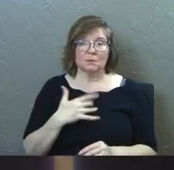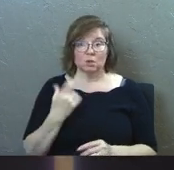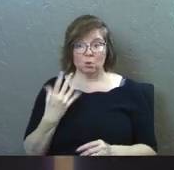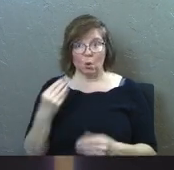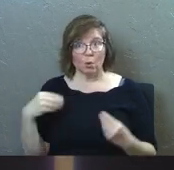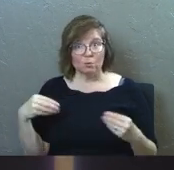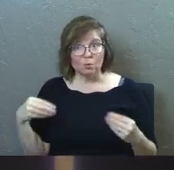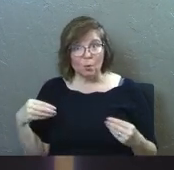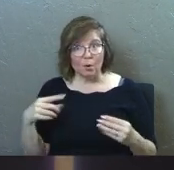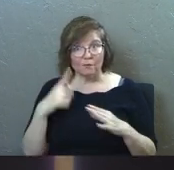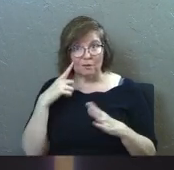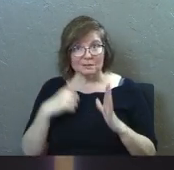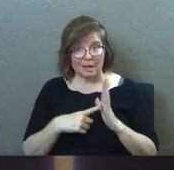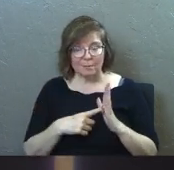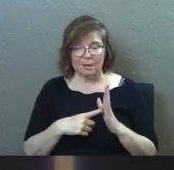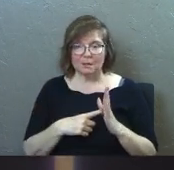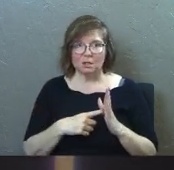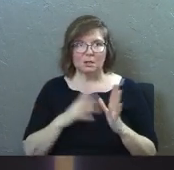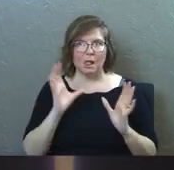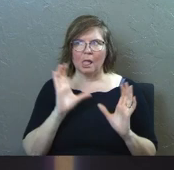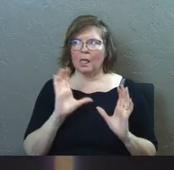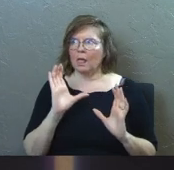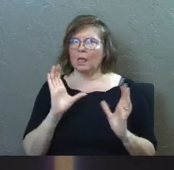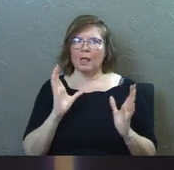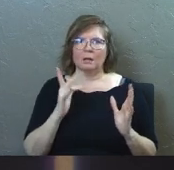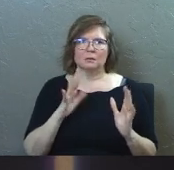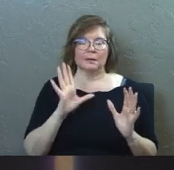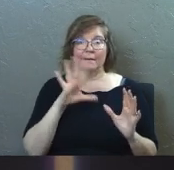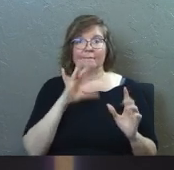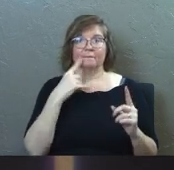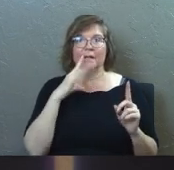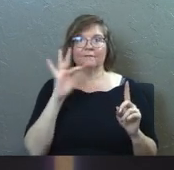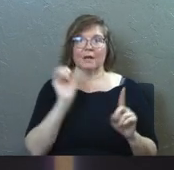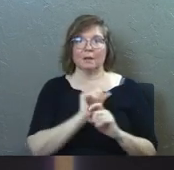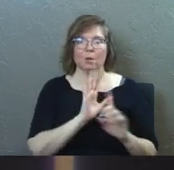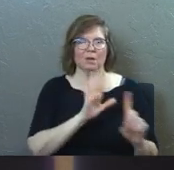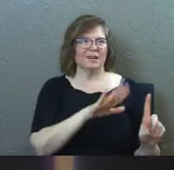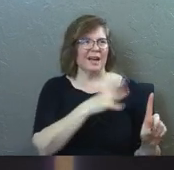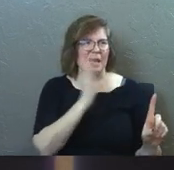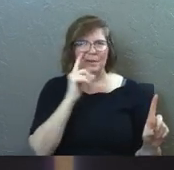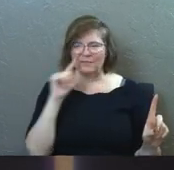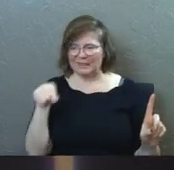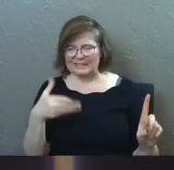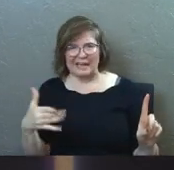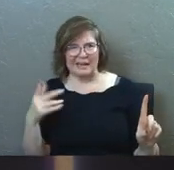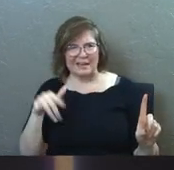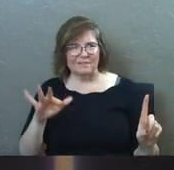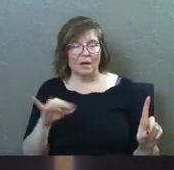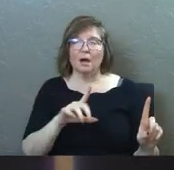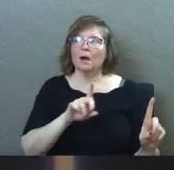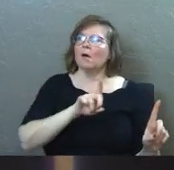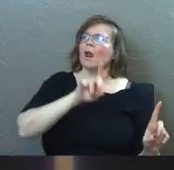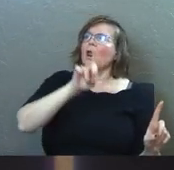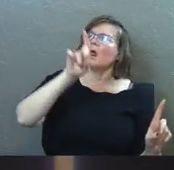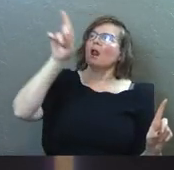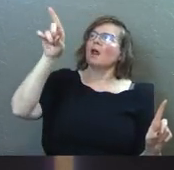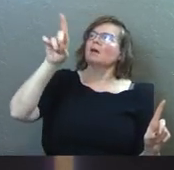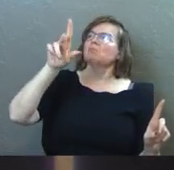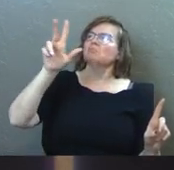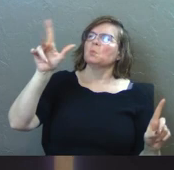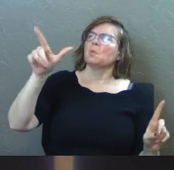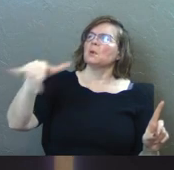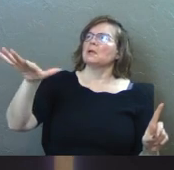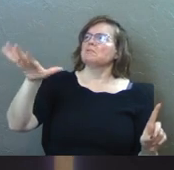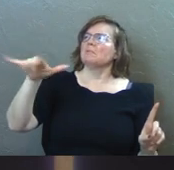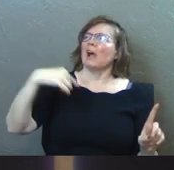ever go to a store and you're like, you find one of the employees and you're like, I'm looking for this item, and they say, you ought to go to aisle